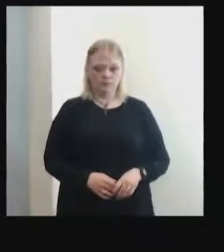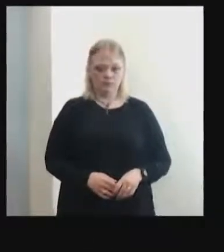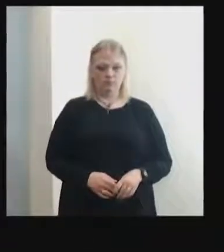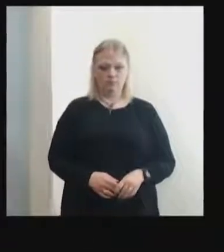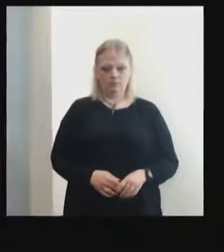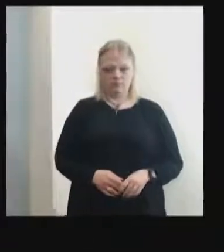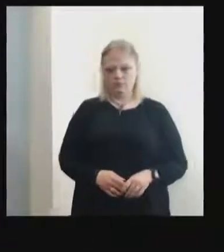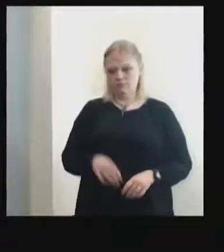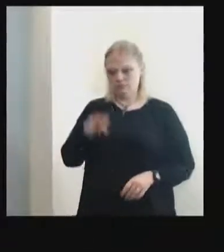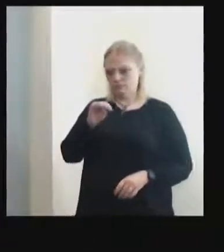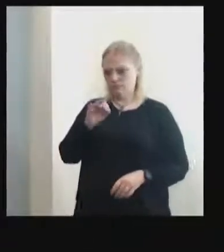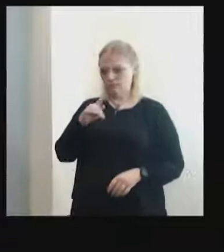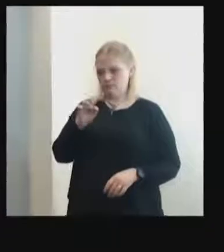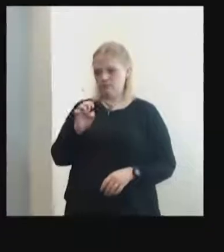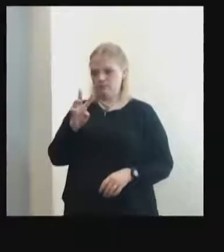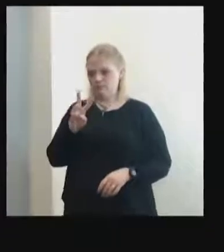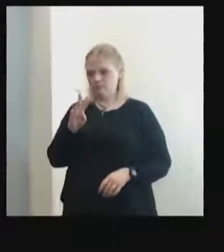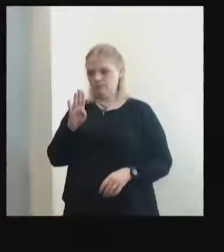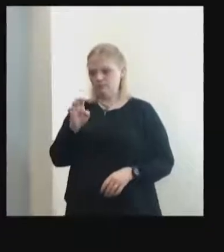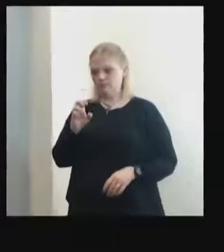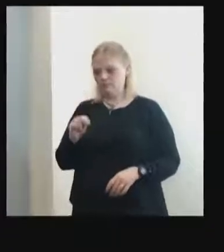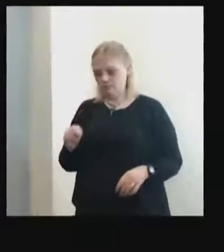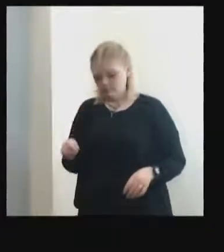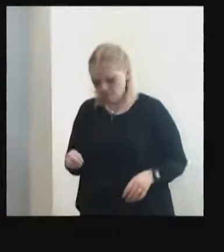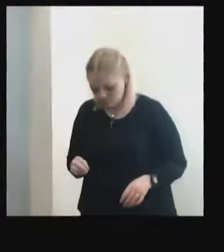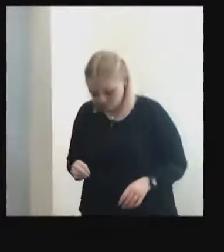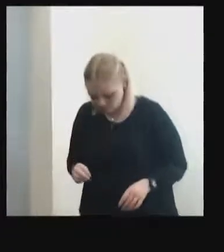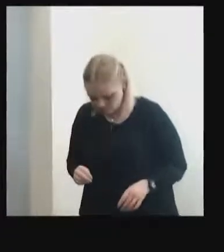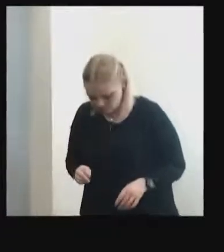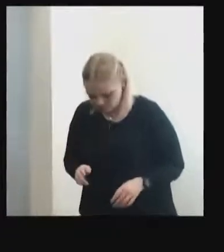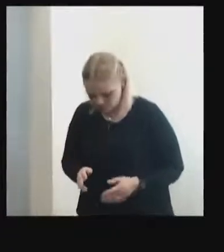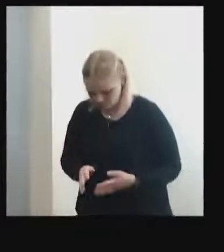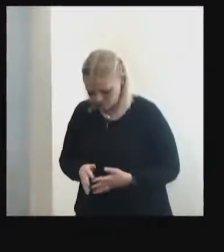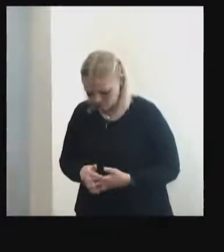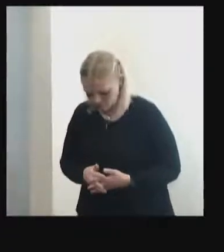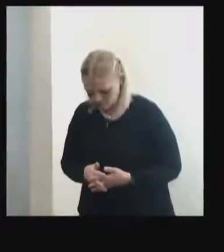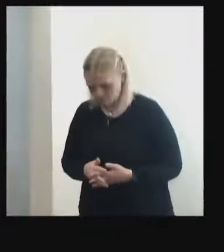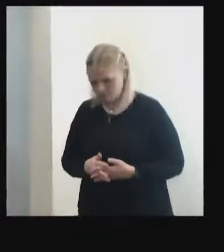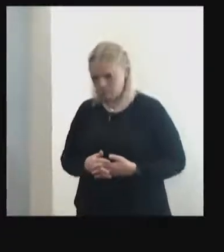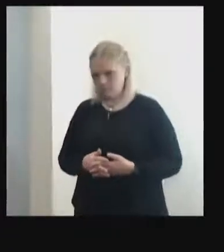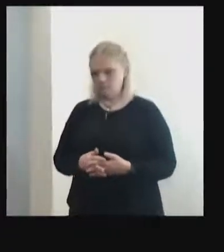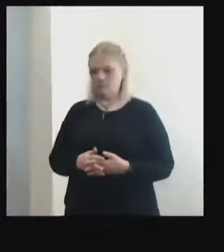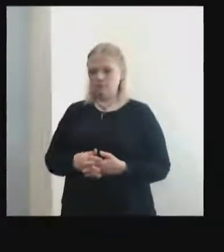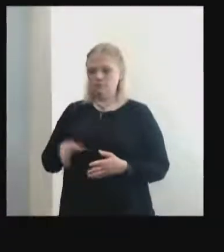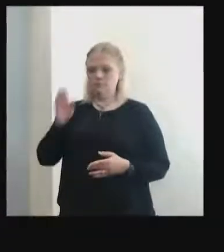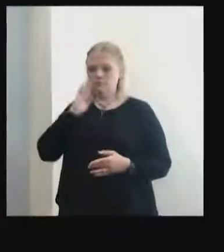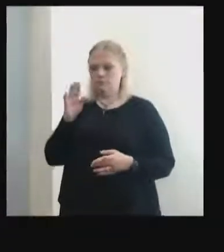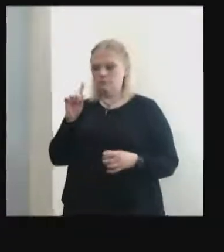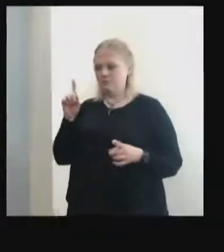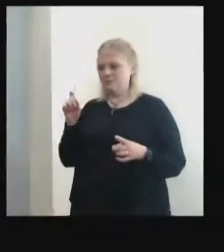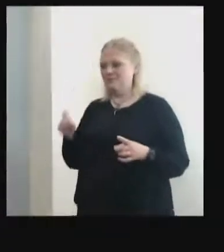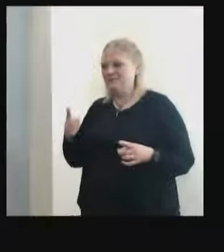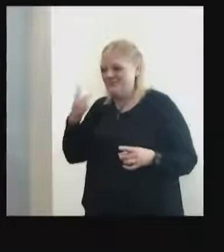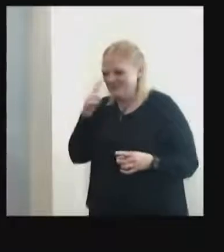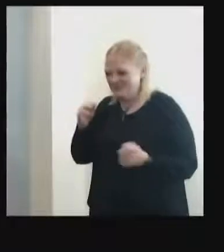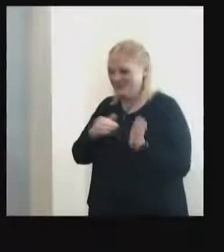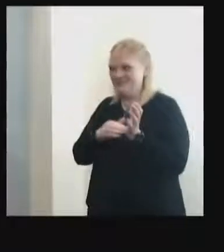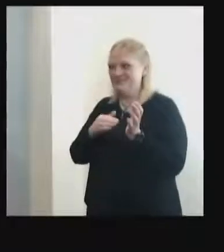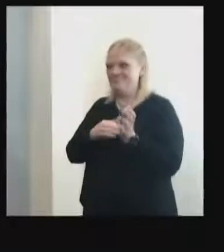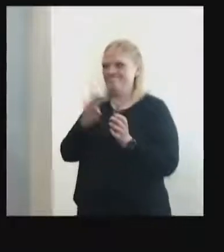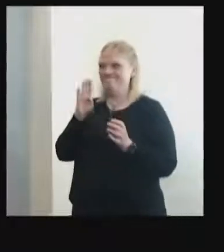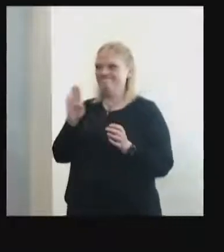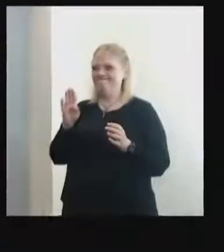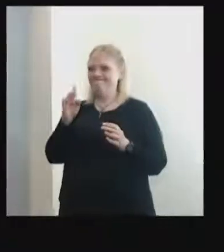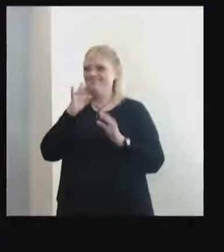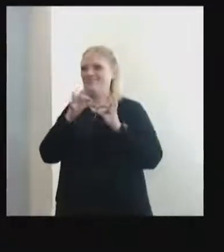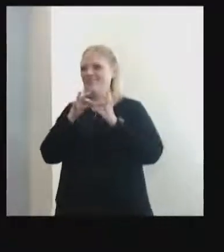Mike Baggerman, WBEN. Hi, Mark. This question is actually for Dr. Burstein, and it